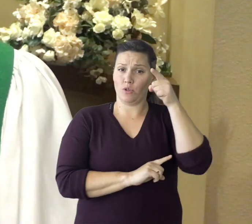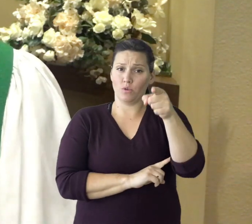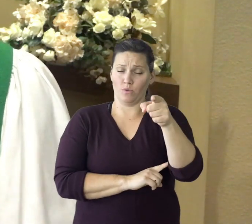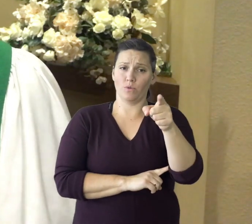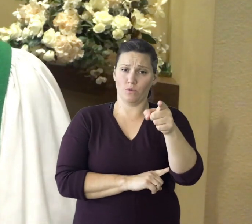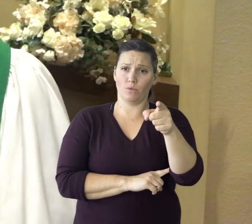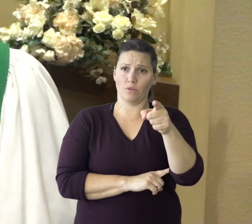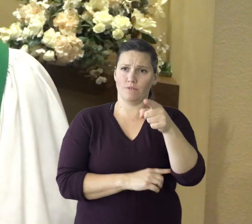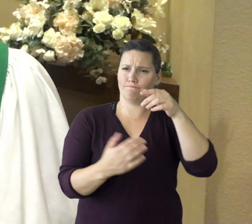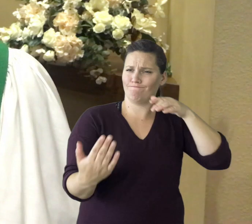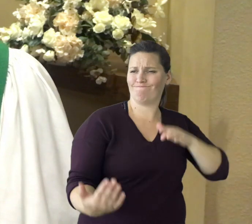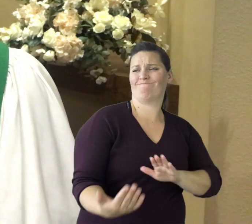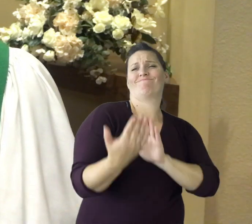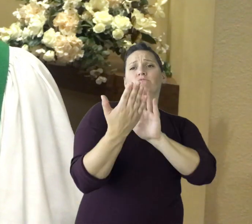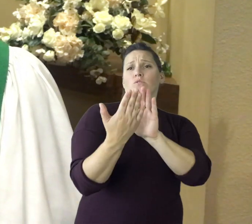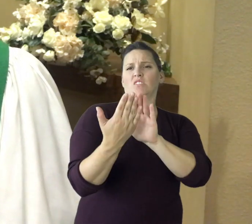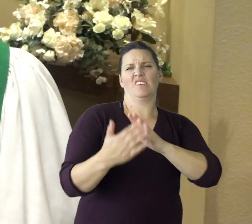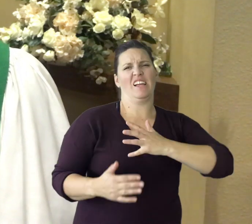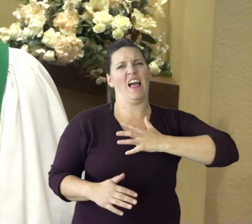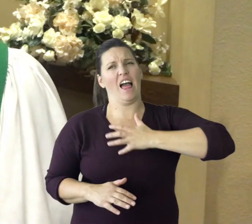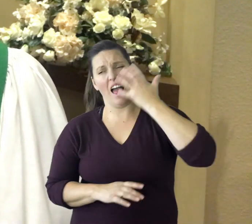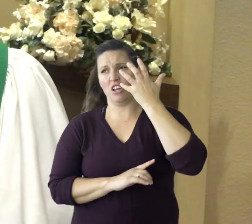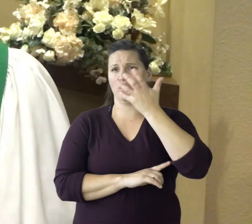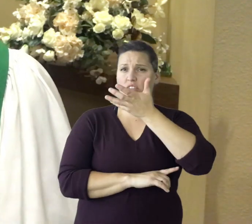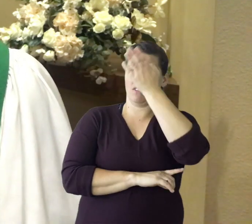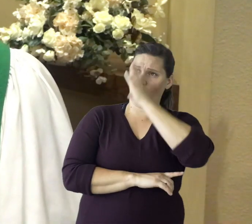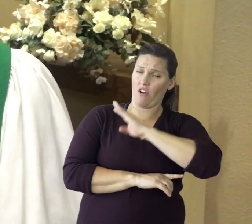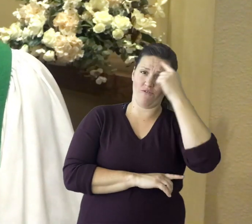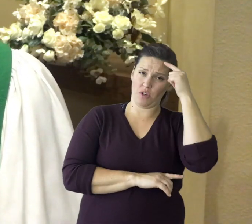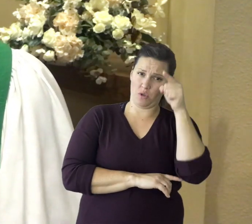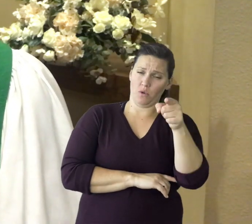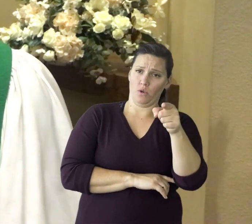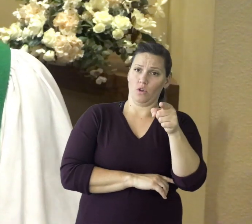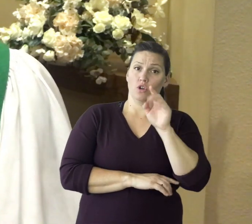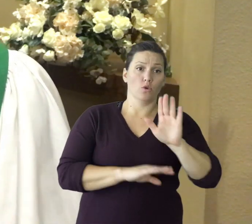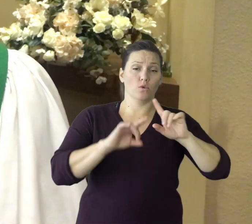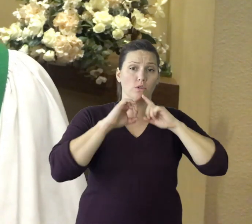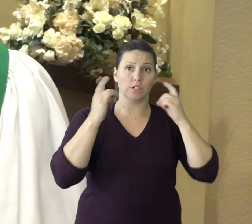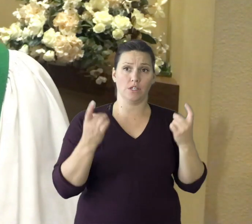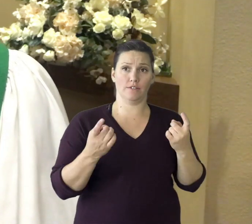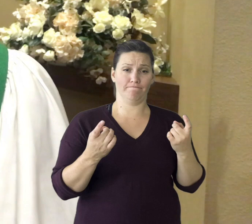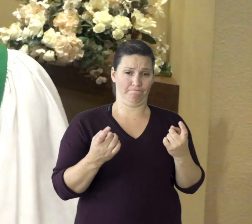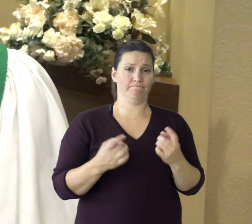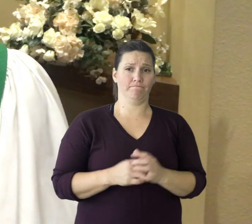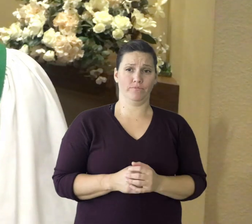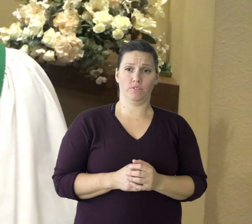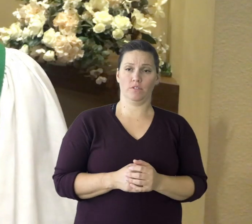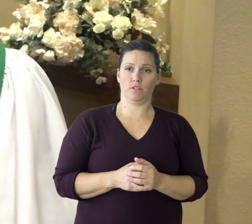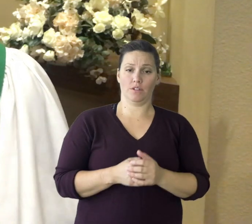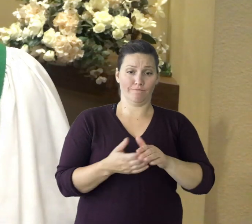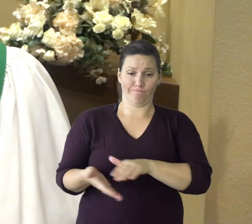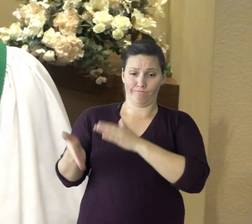life for you. He faces the wrath of God for you and your